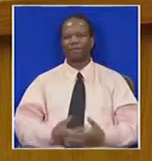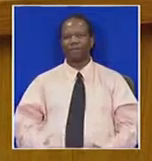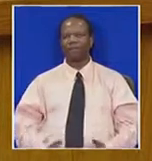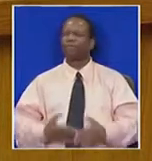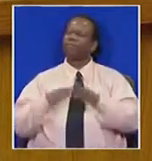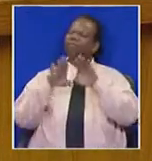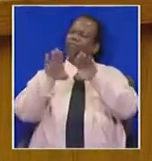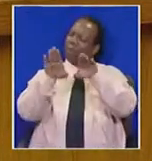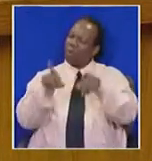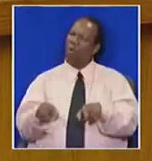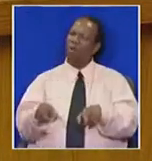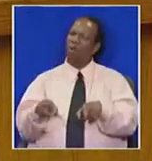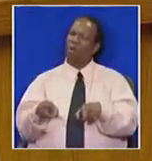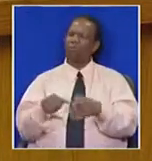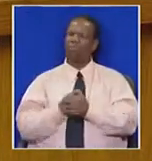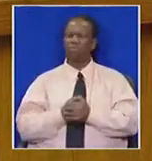Order.